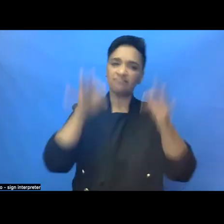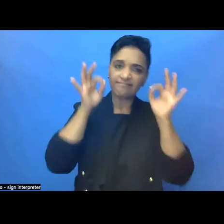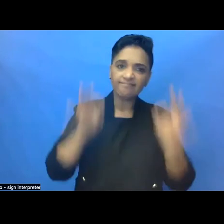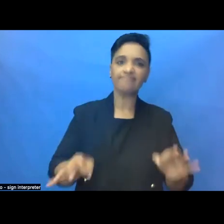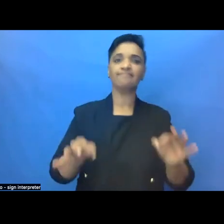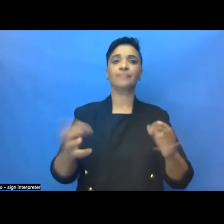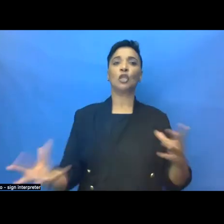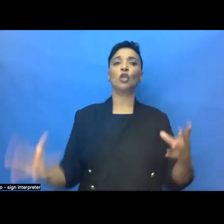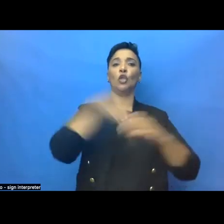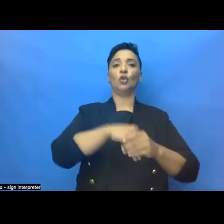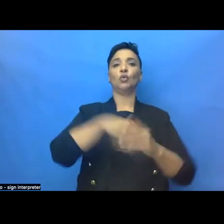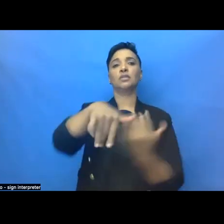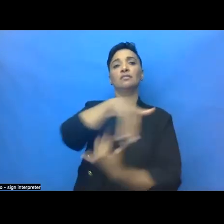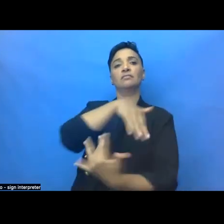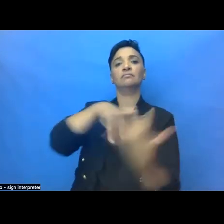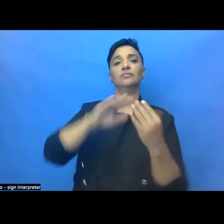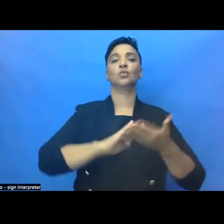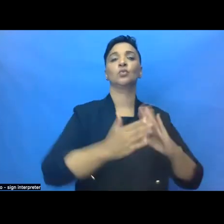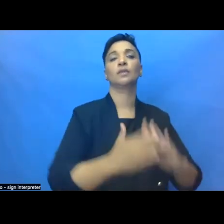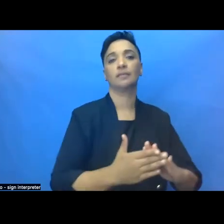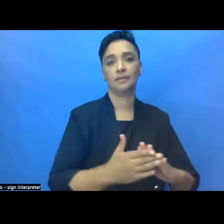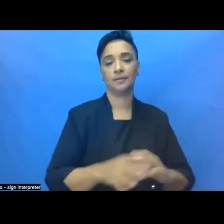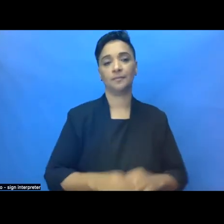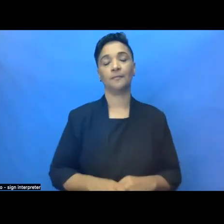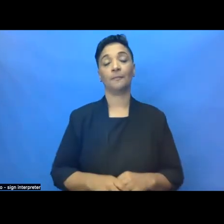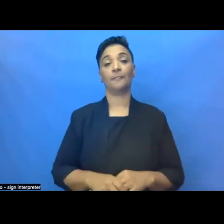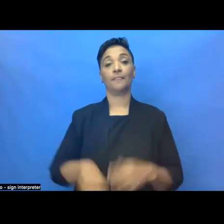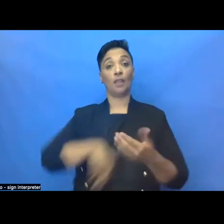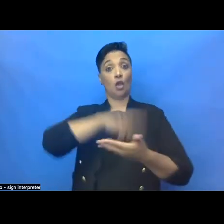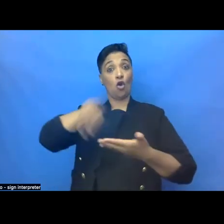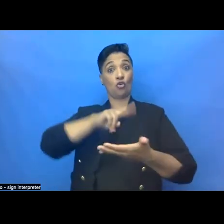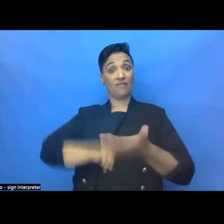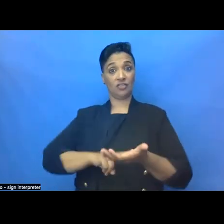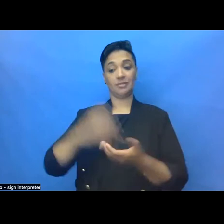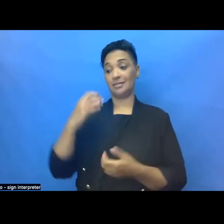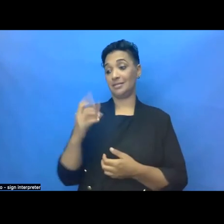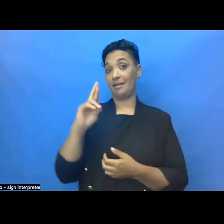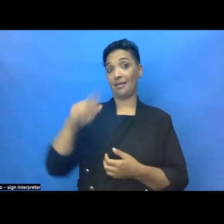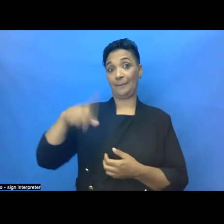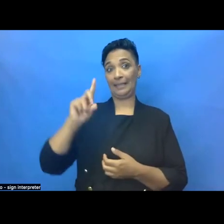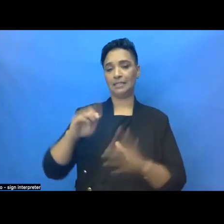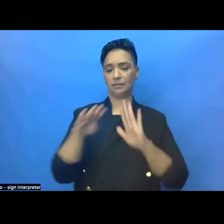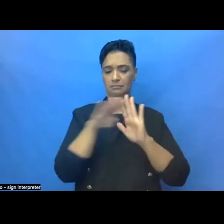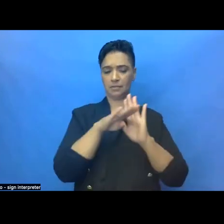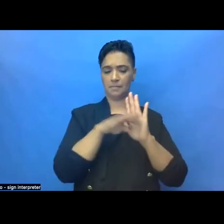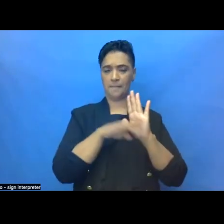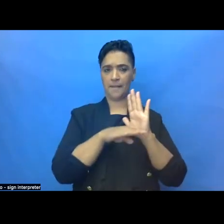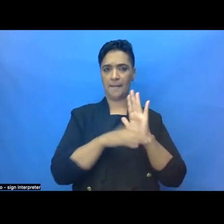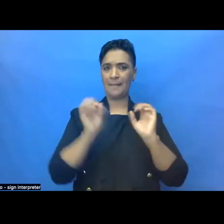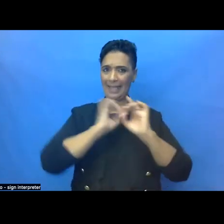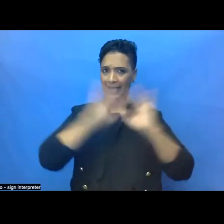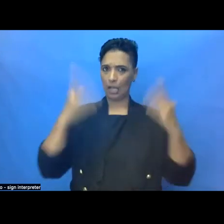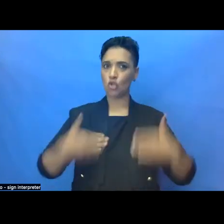society. The CRPD is a beacon on how the fundamental human rights must be fulfilled as